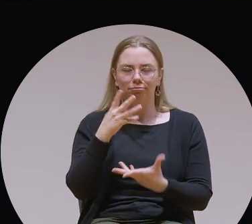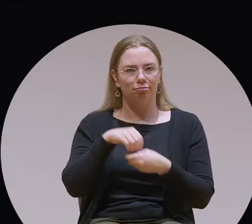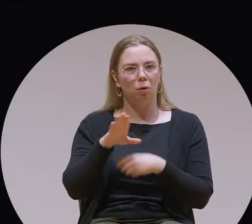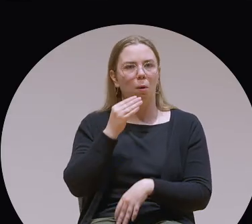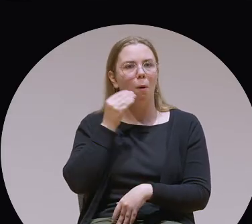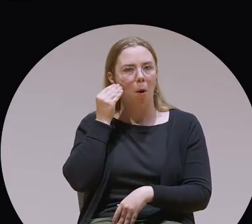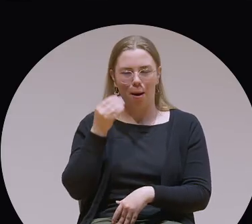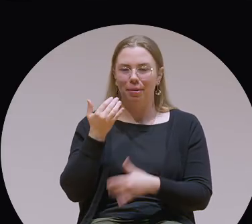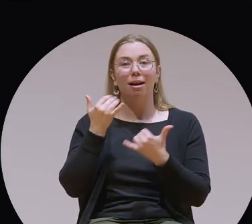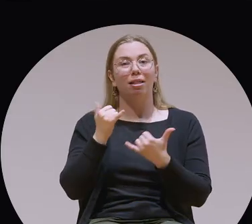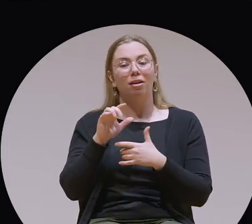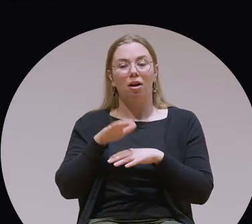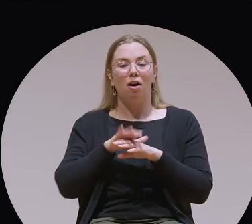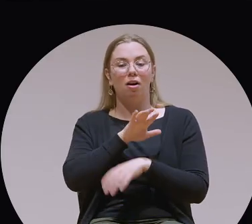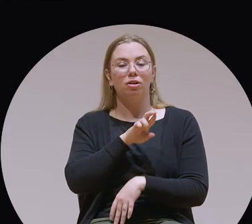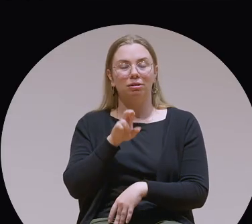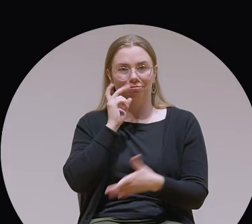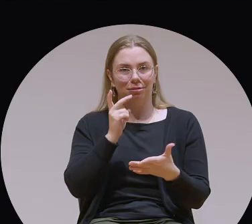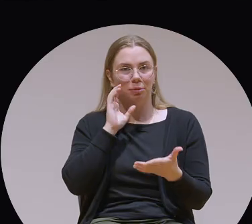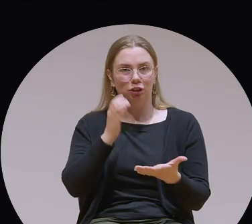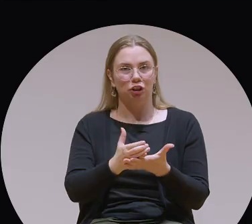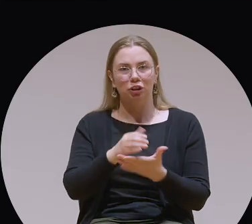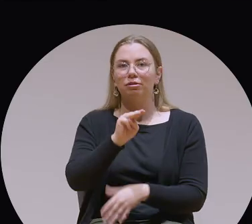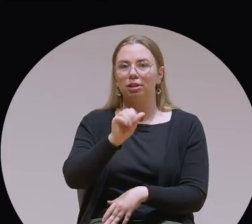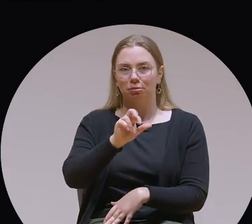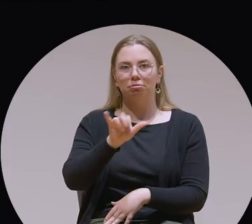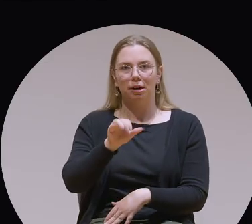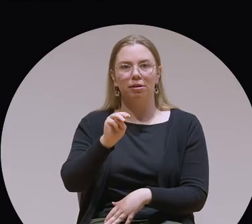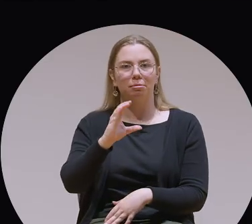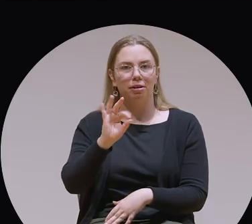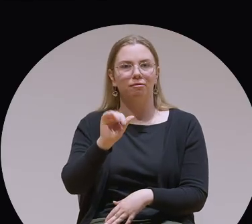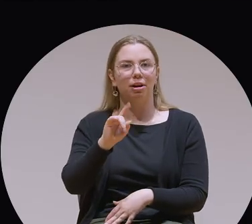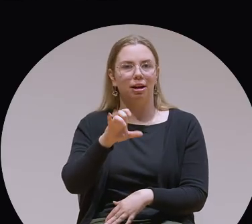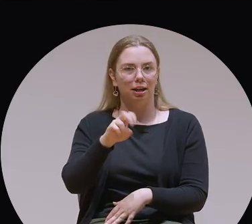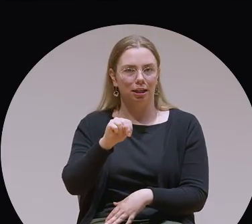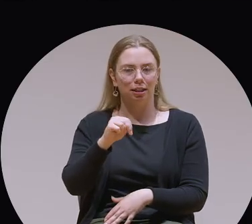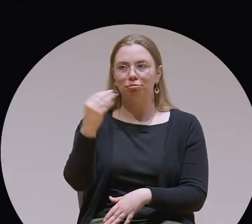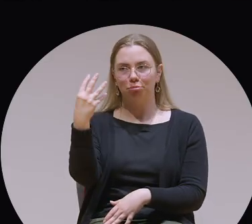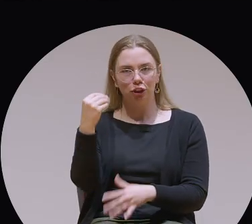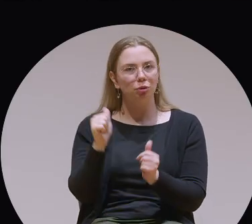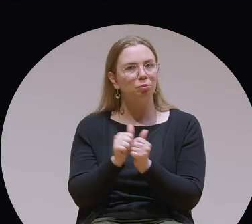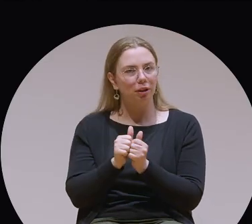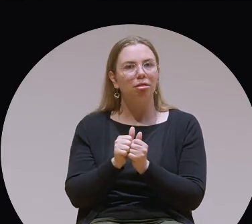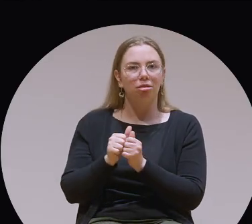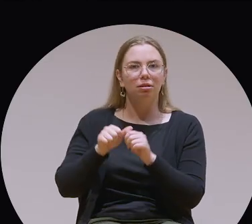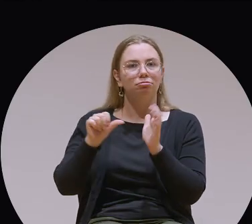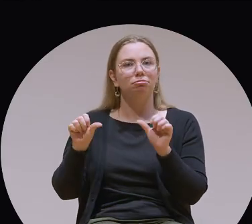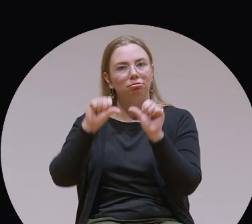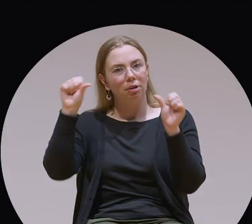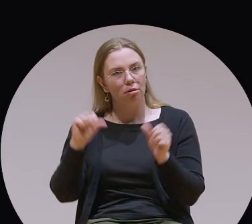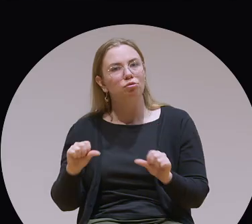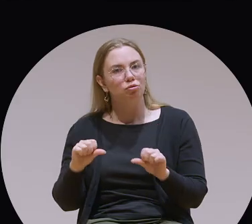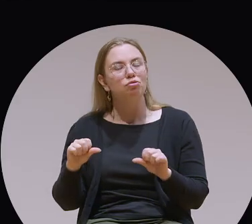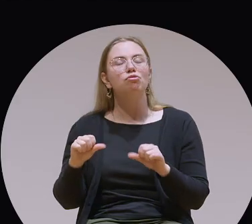McFadden, the designer, shown with this amazing mother figure in her apartment. So we, having established all of that, again, a